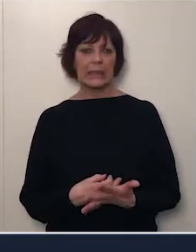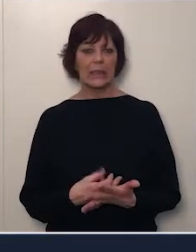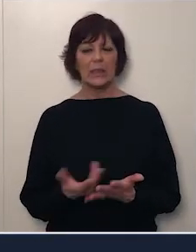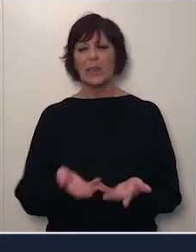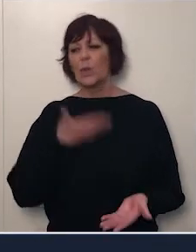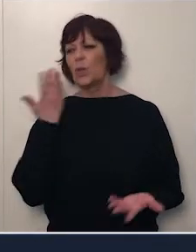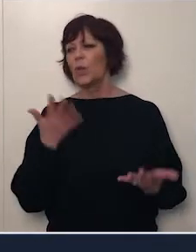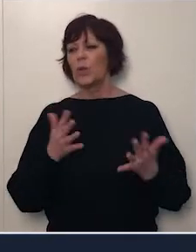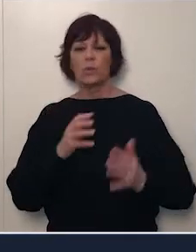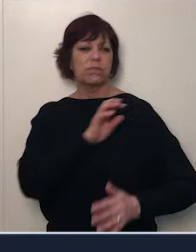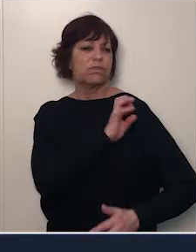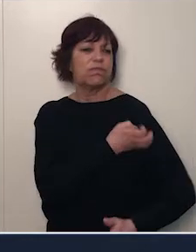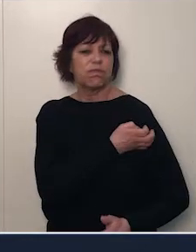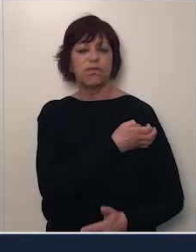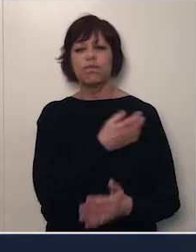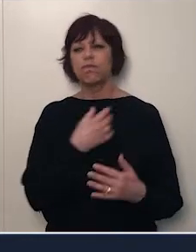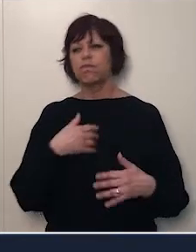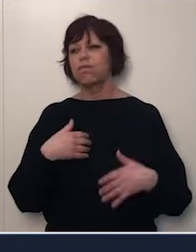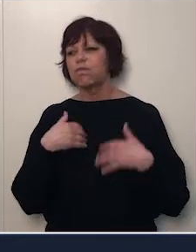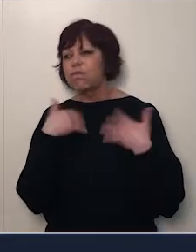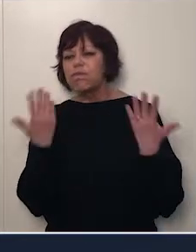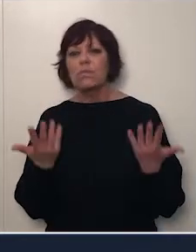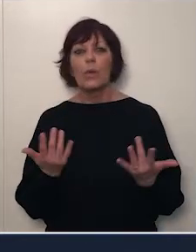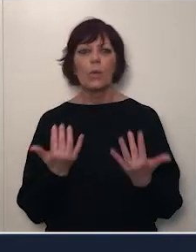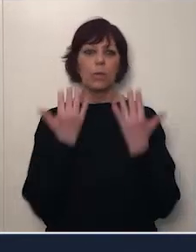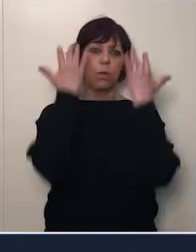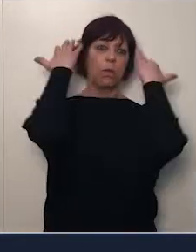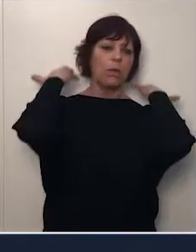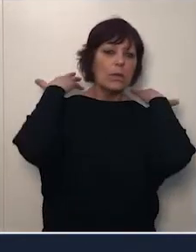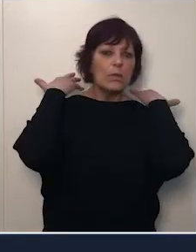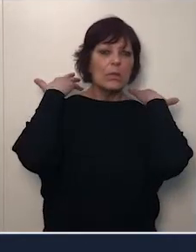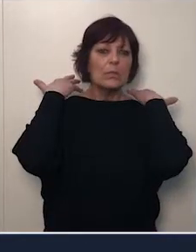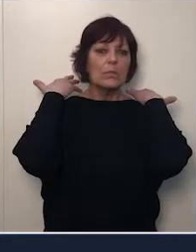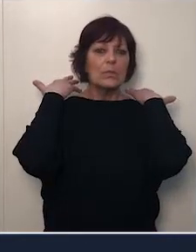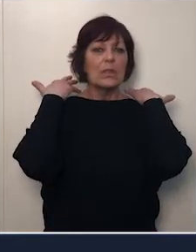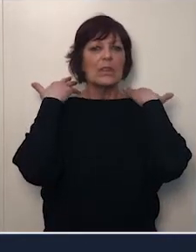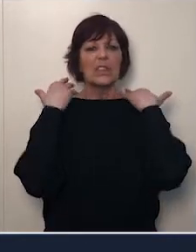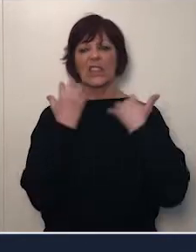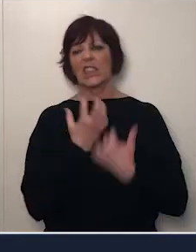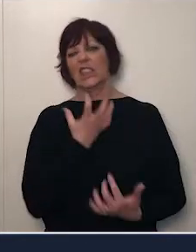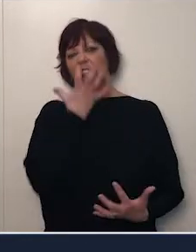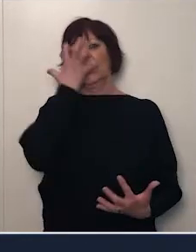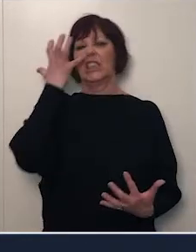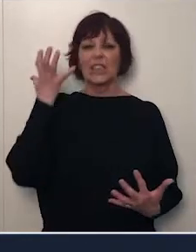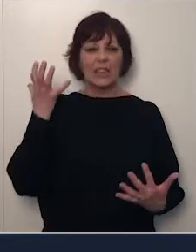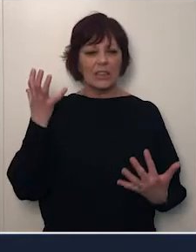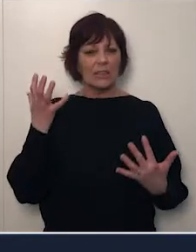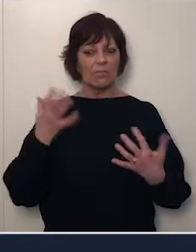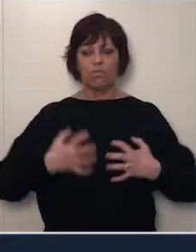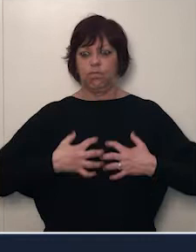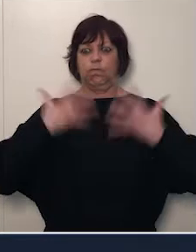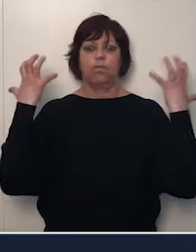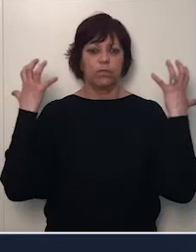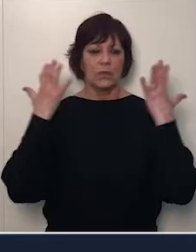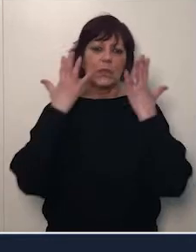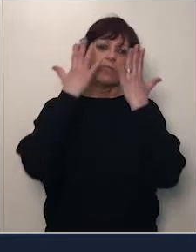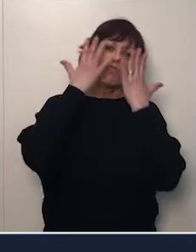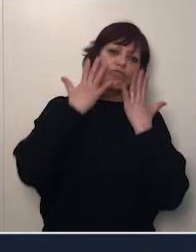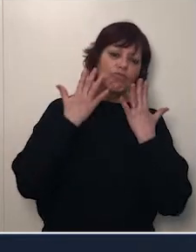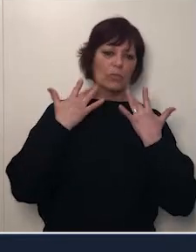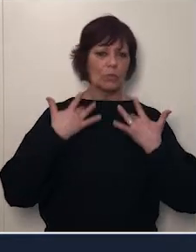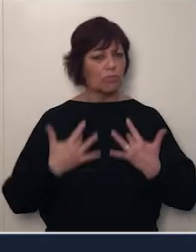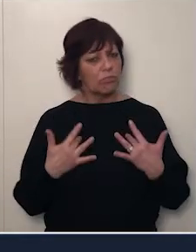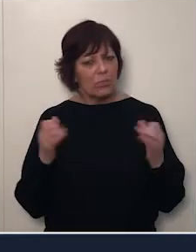anxiety, restlessness, lack of motivation or focus, feeling overwhelmed, feeling irritable or